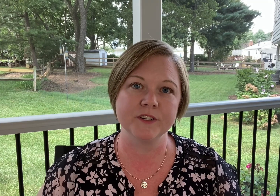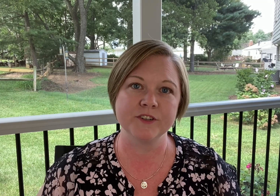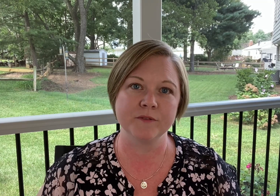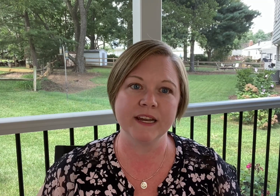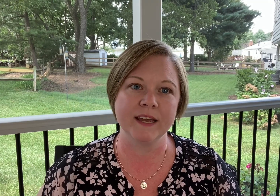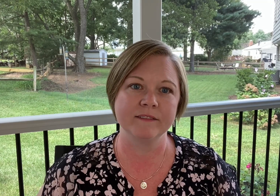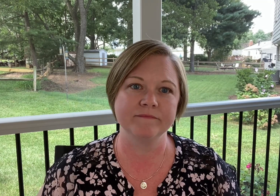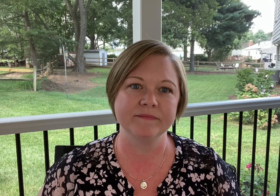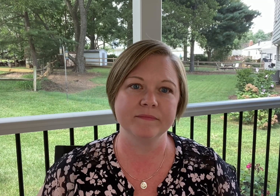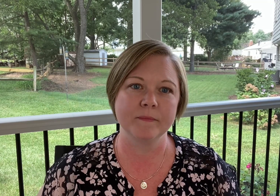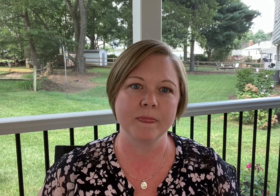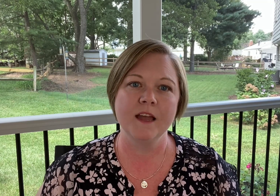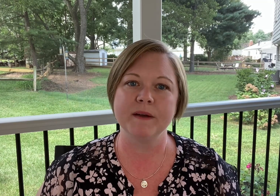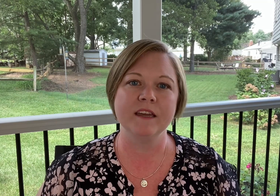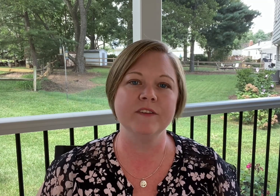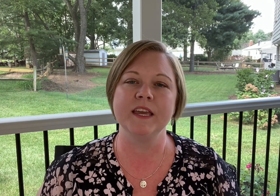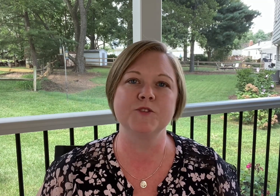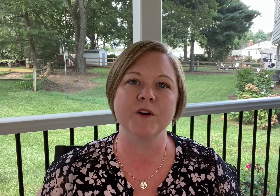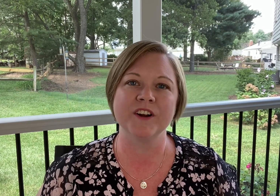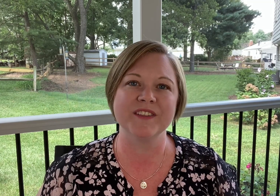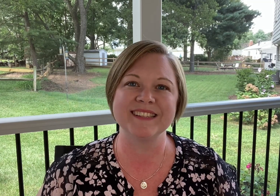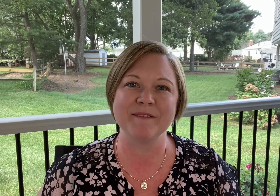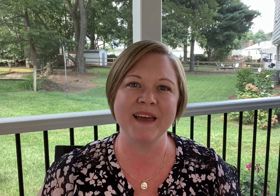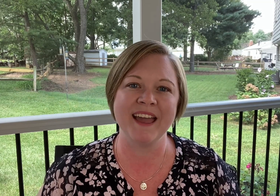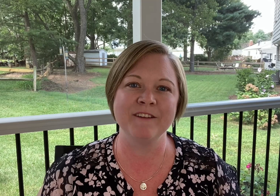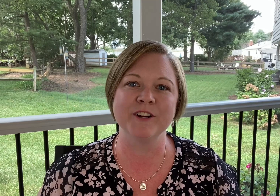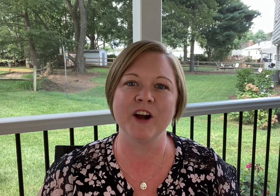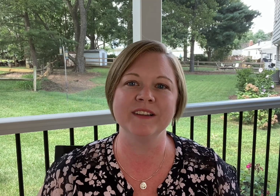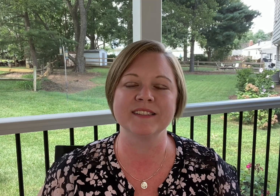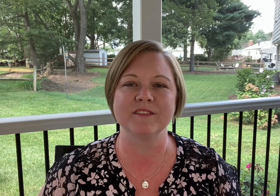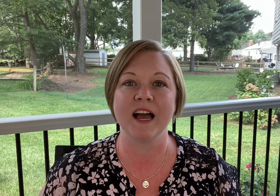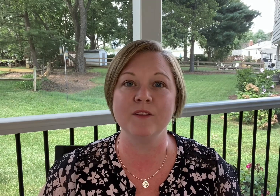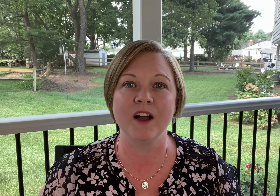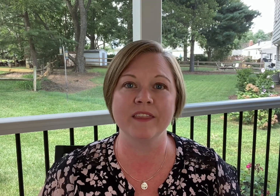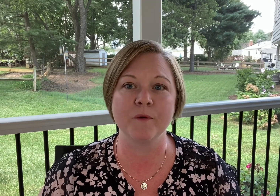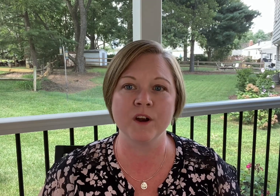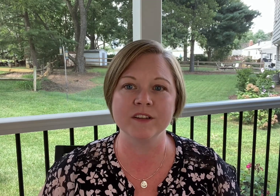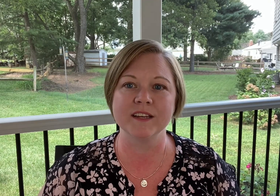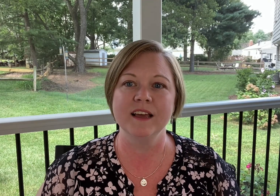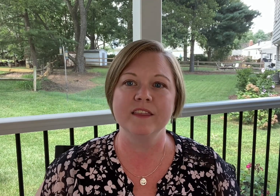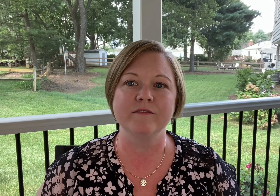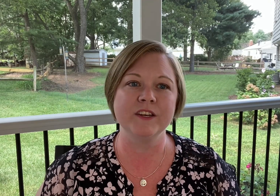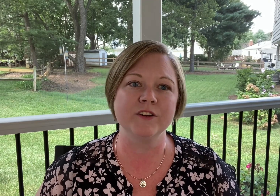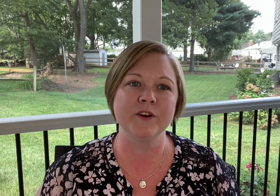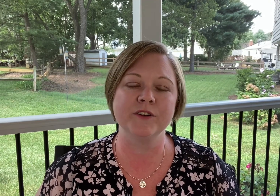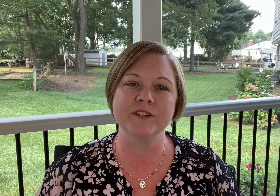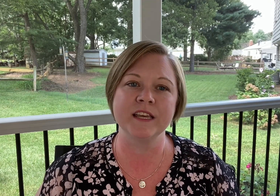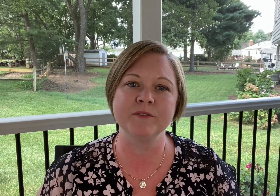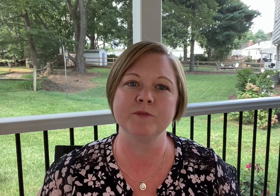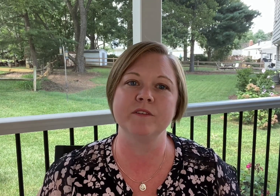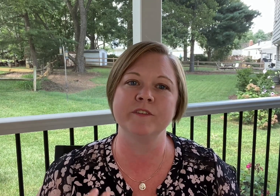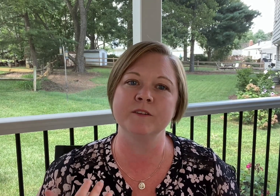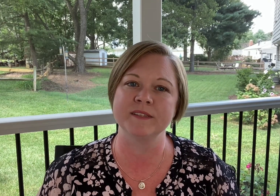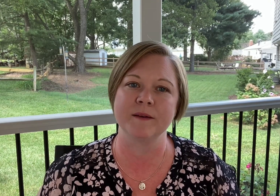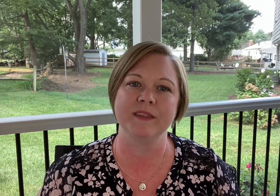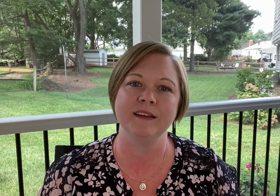that traditional reading. By giving each worker the same pay, regardless of how long they worked, the vineyard owner seems